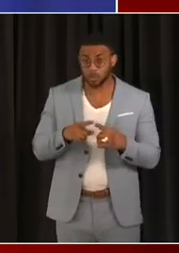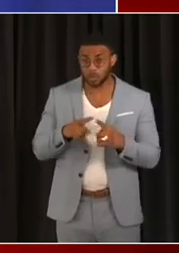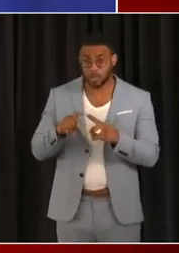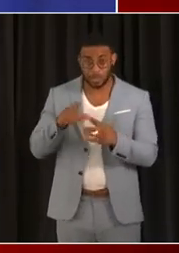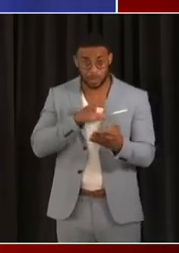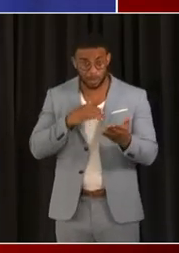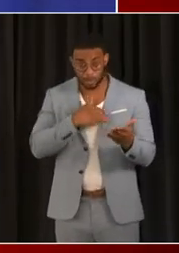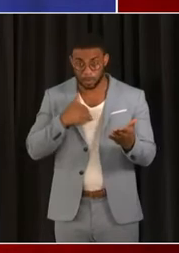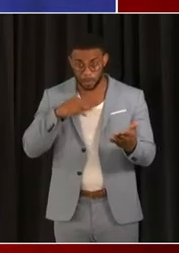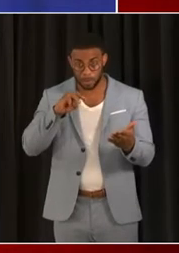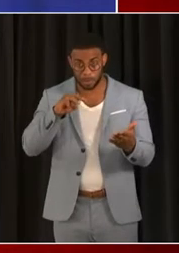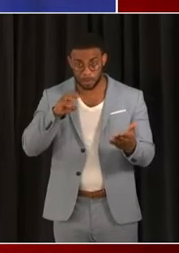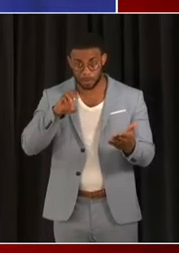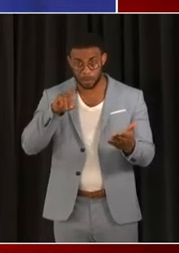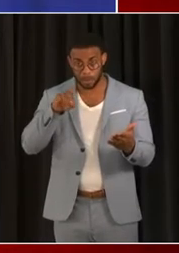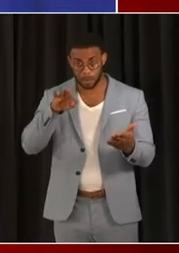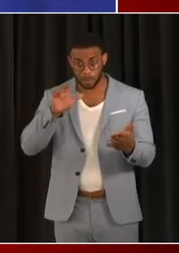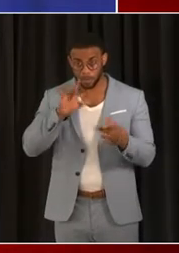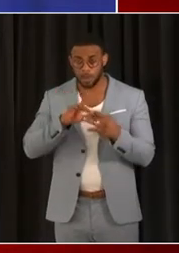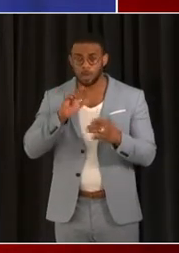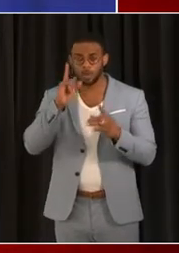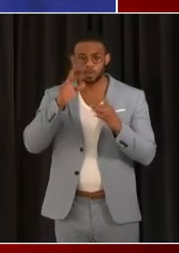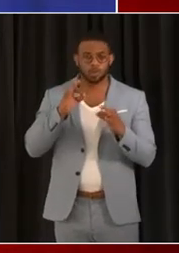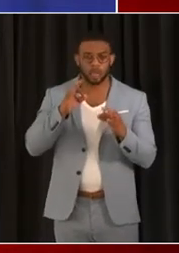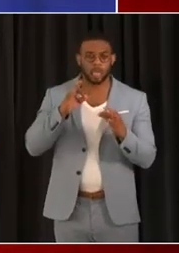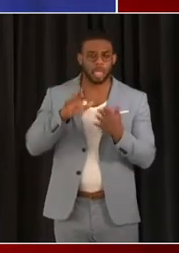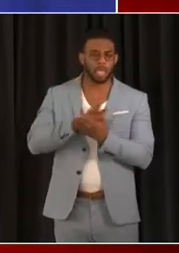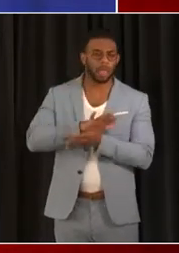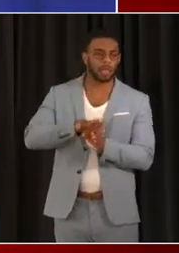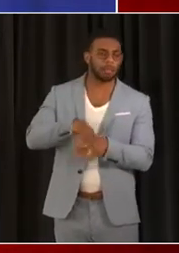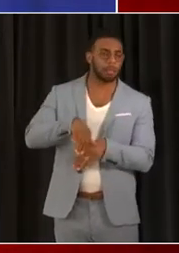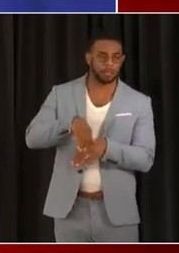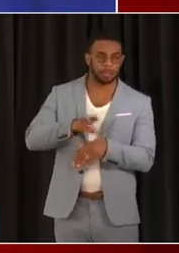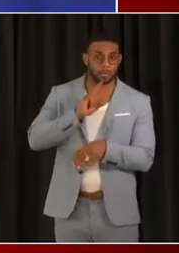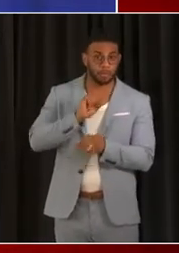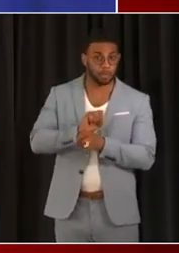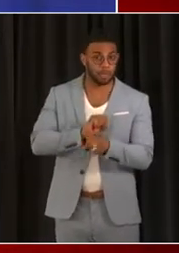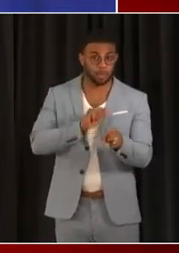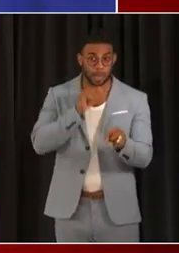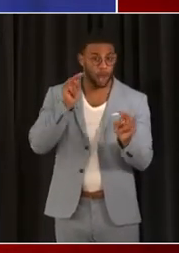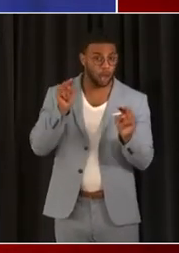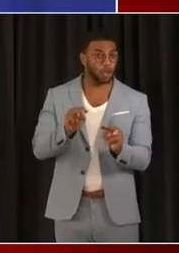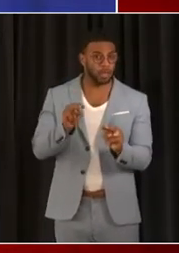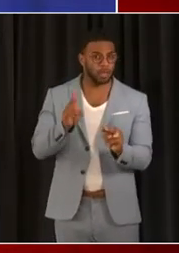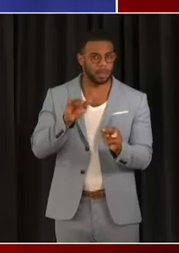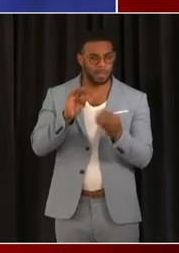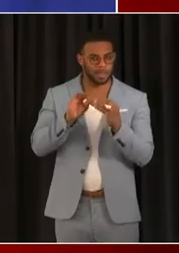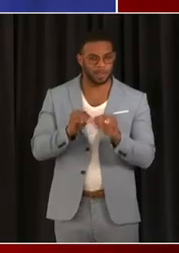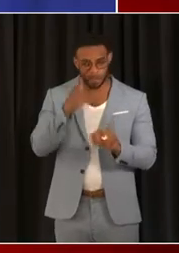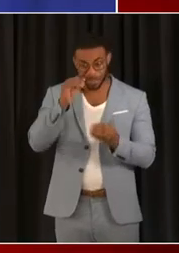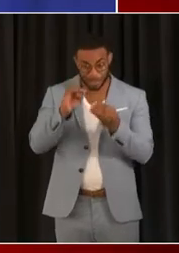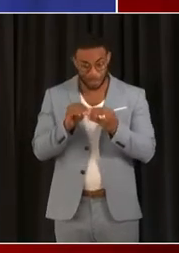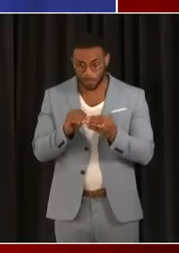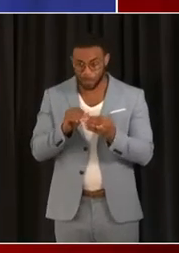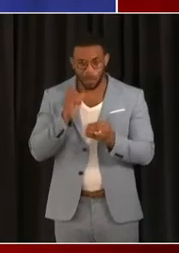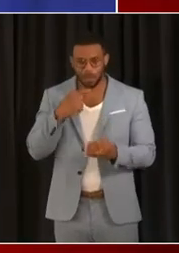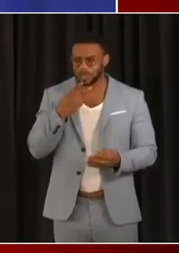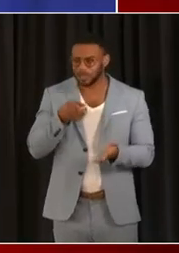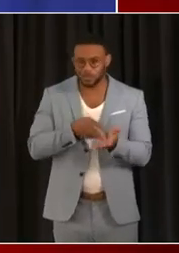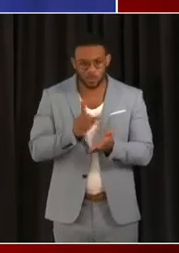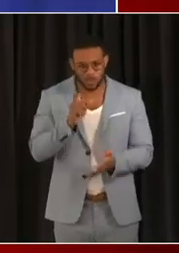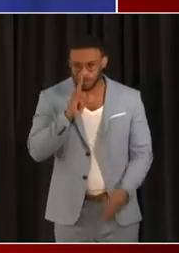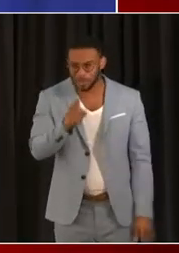to, as Councilmember McDuffie was saying, who choose to sort of kind of dilute it, then they will certainly not look at it by the numbers, because the numbers will